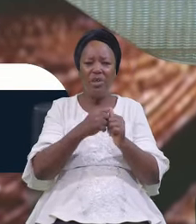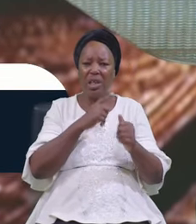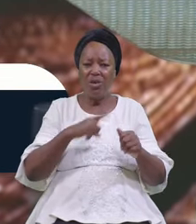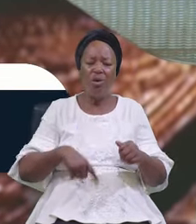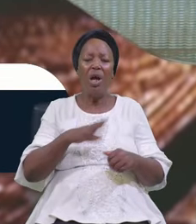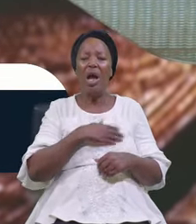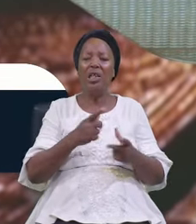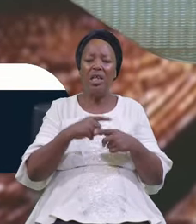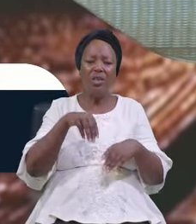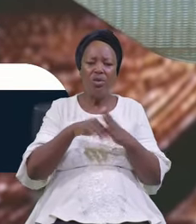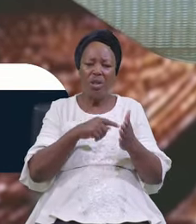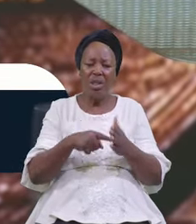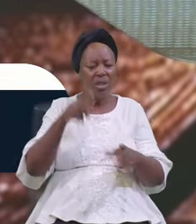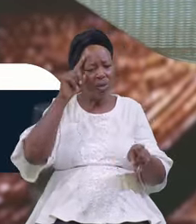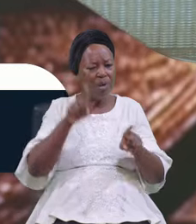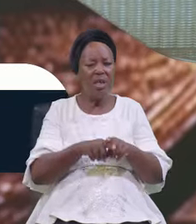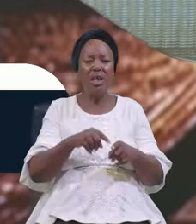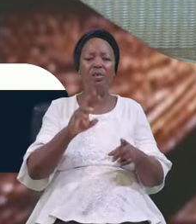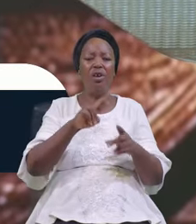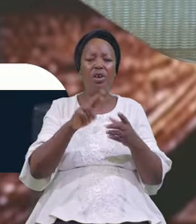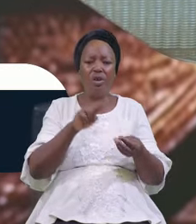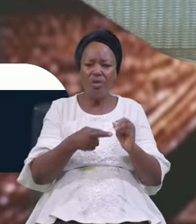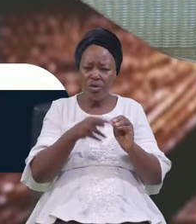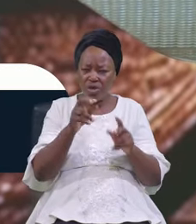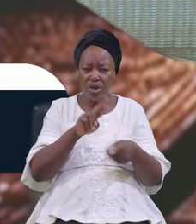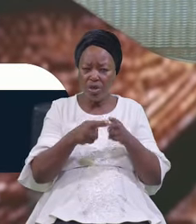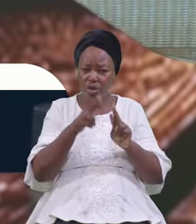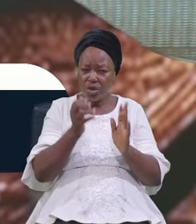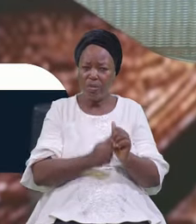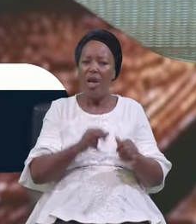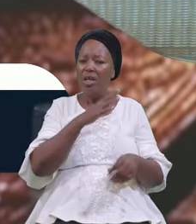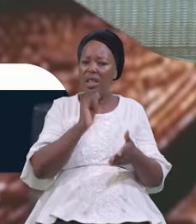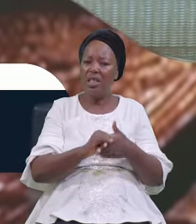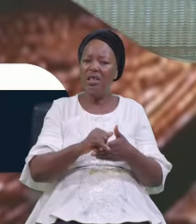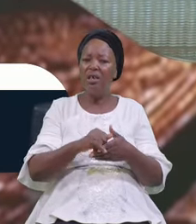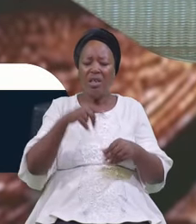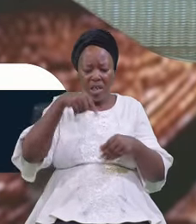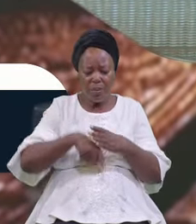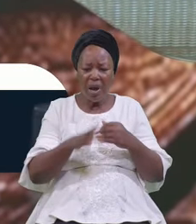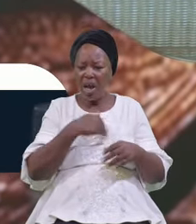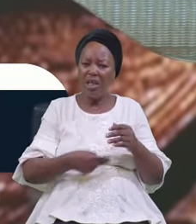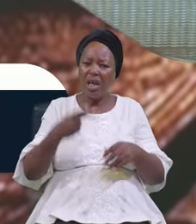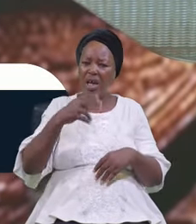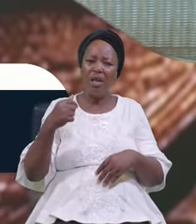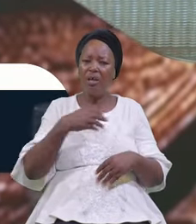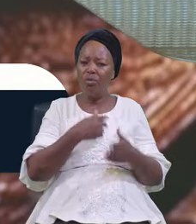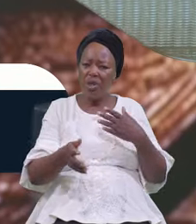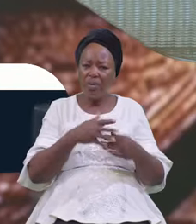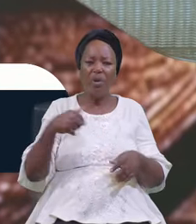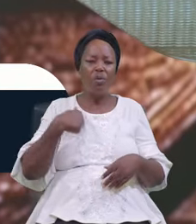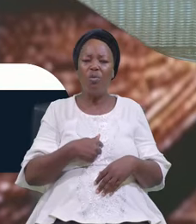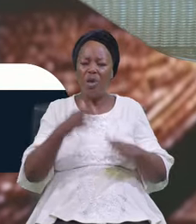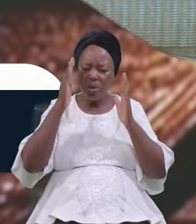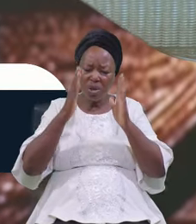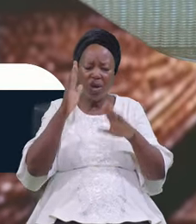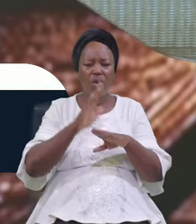covenant relationship deeper and higher than it was ever, we concentrate in love for